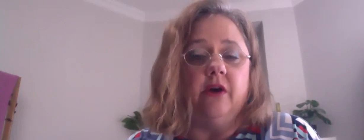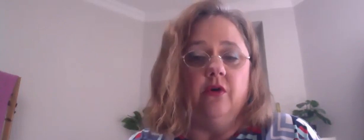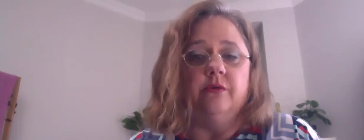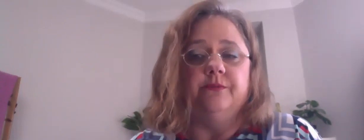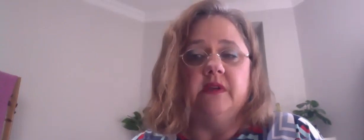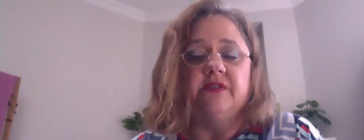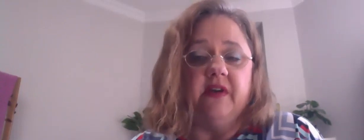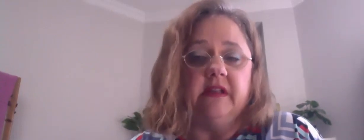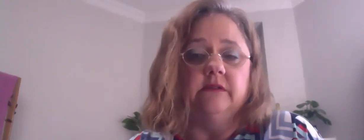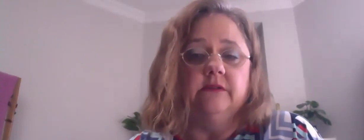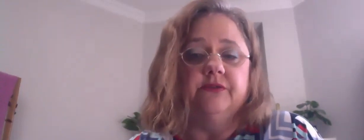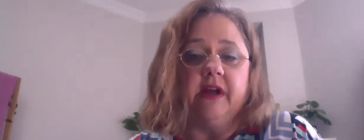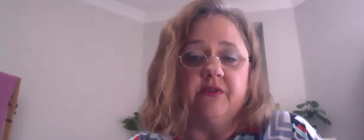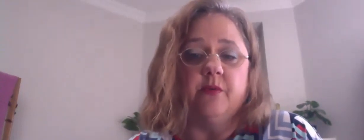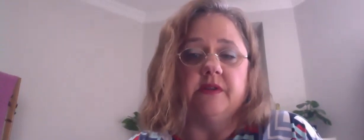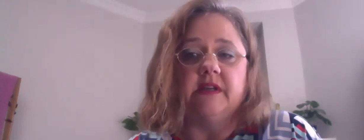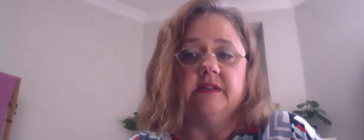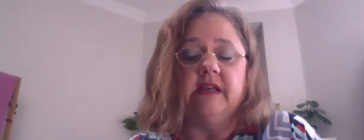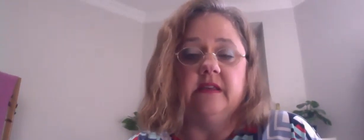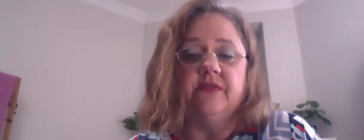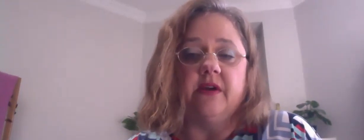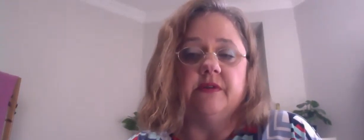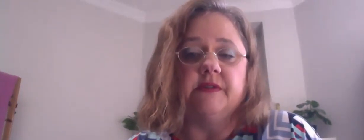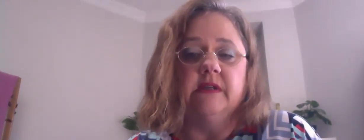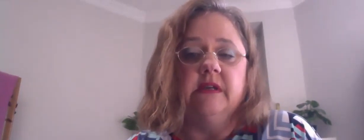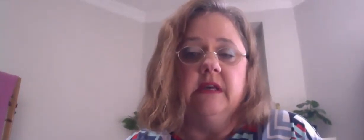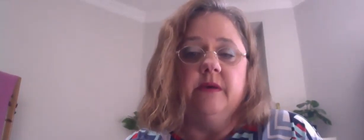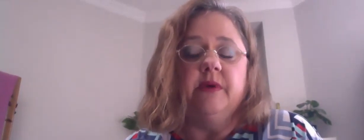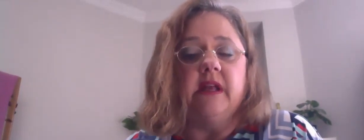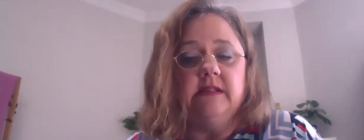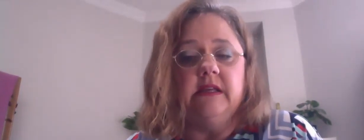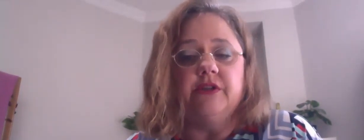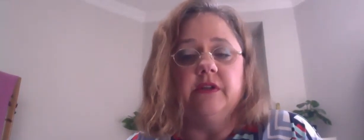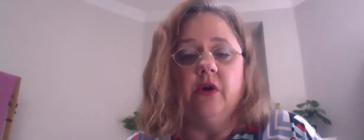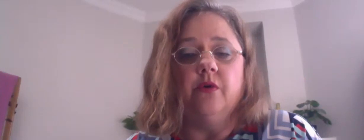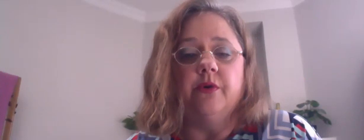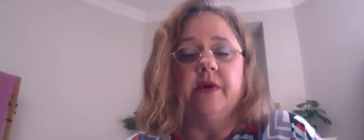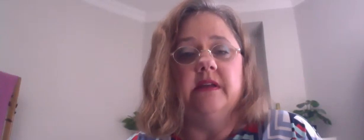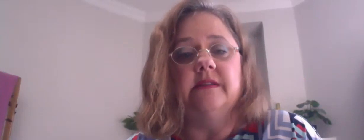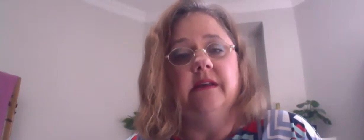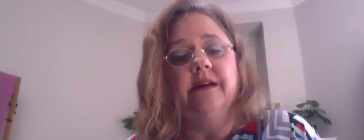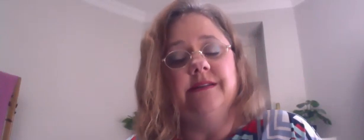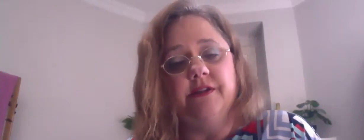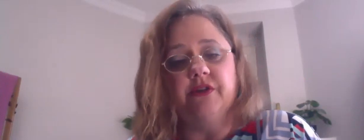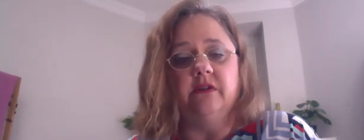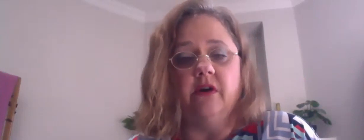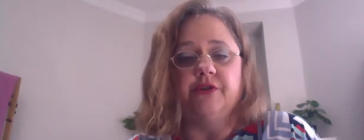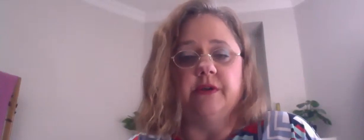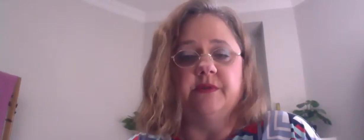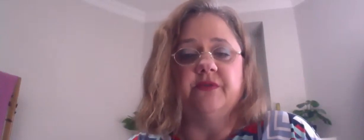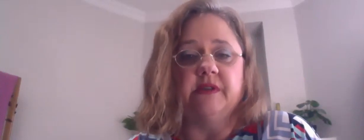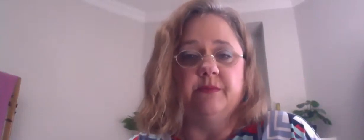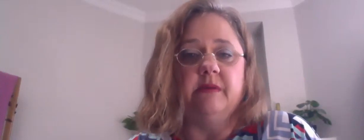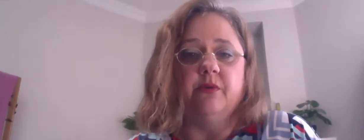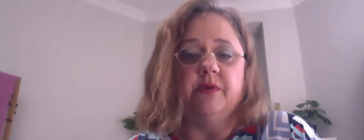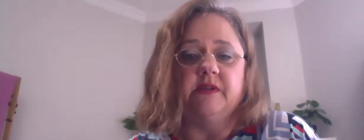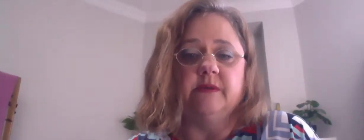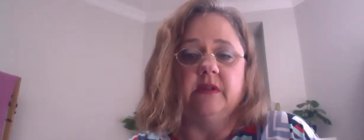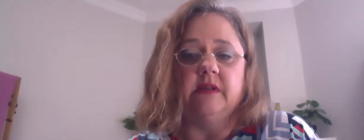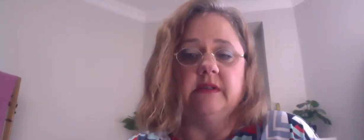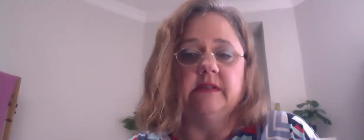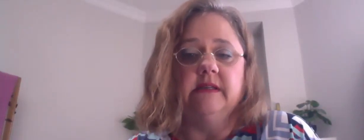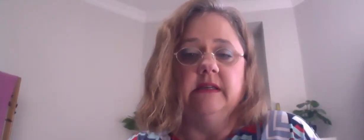Isolation at home is vital for everyone to contain this virus, but isolation at home creates additional hardships for some people